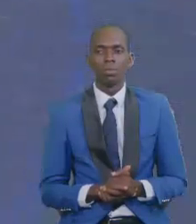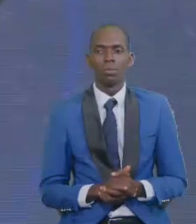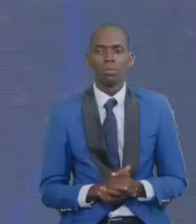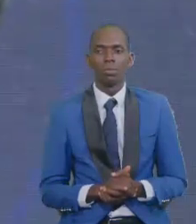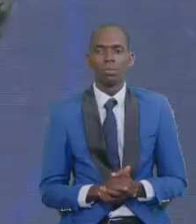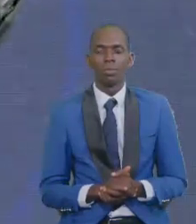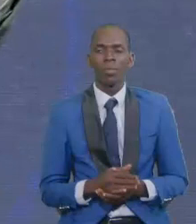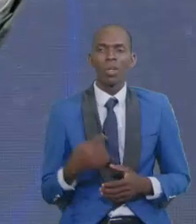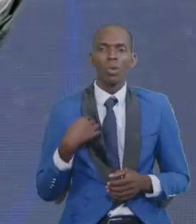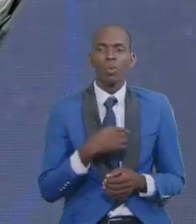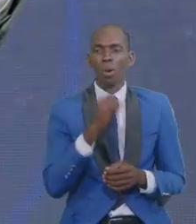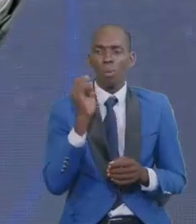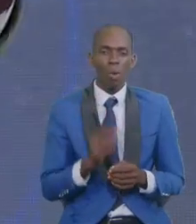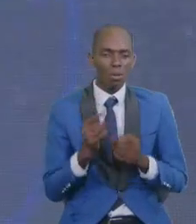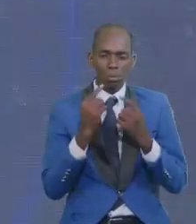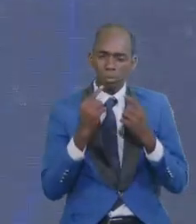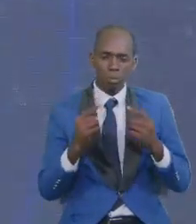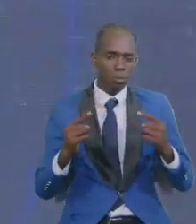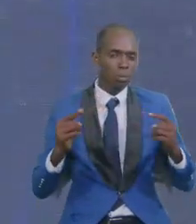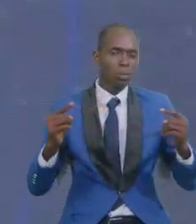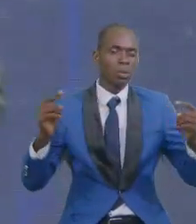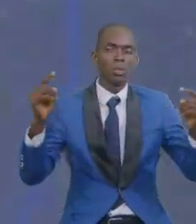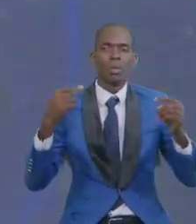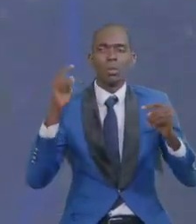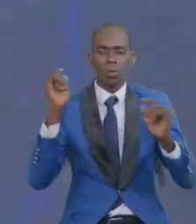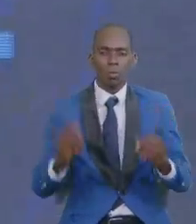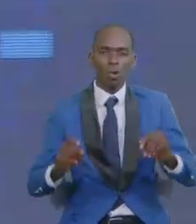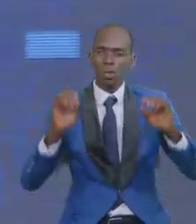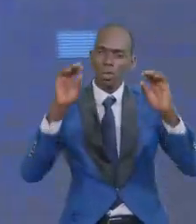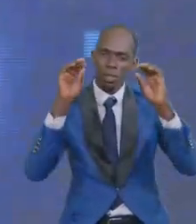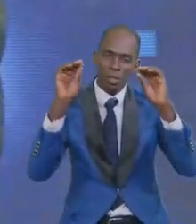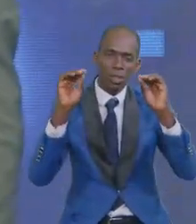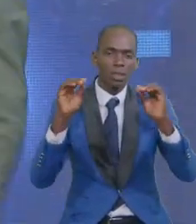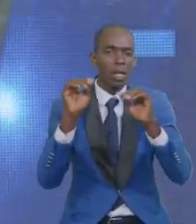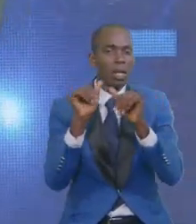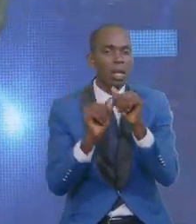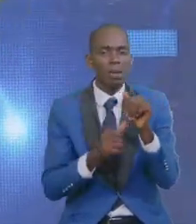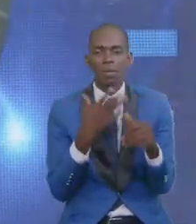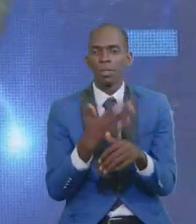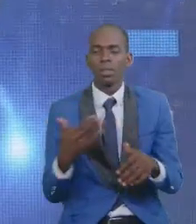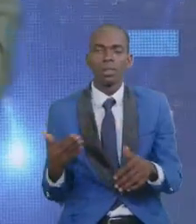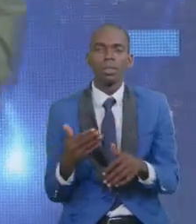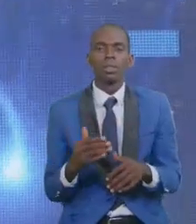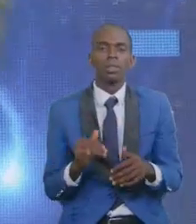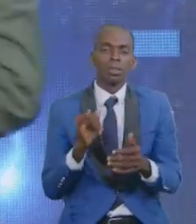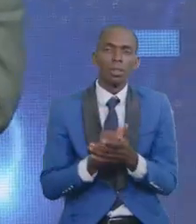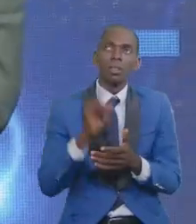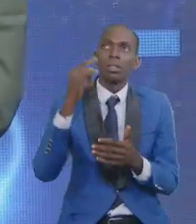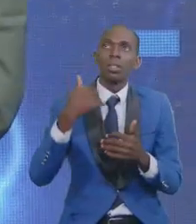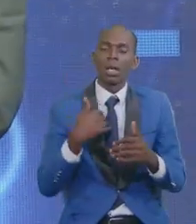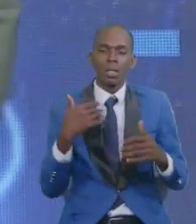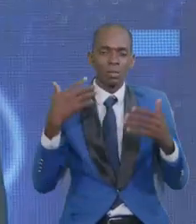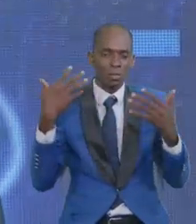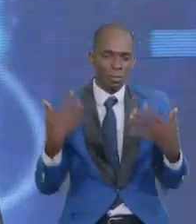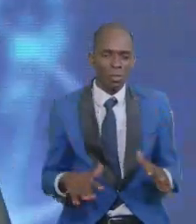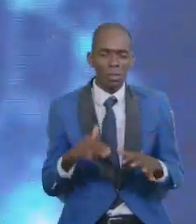We must proclaim. We must teach. Everything he accomplished at the first coming.